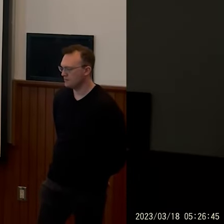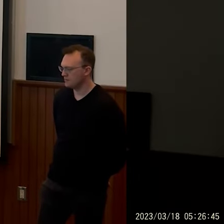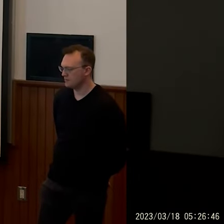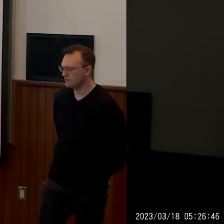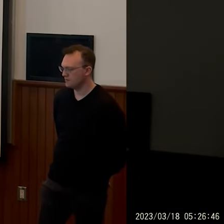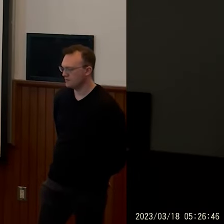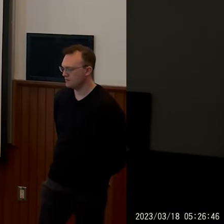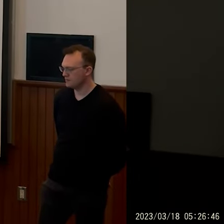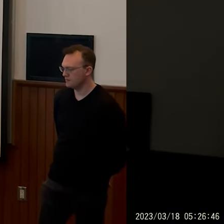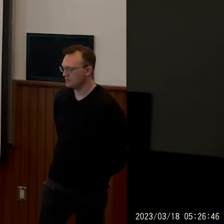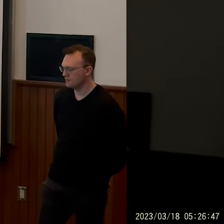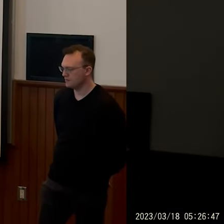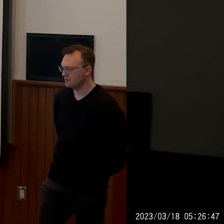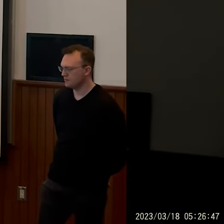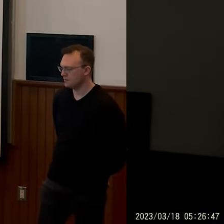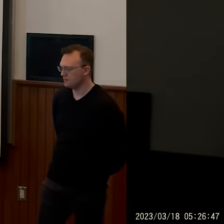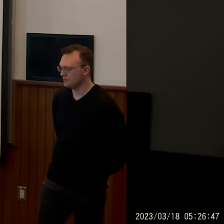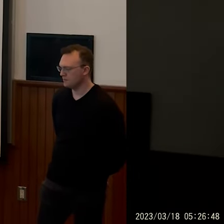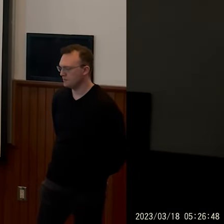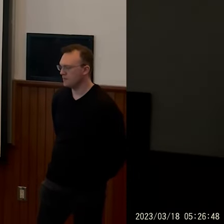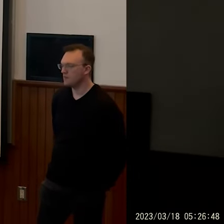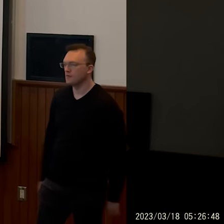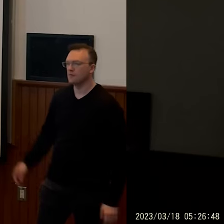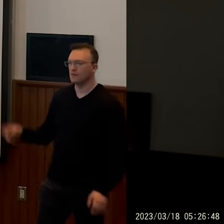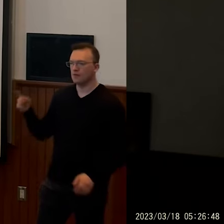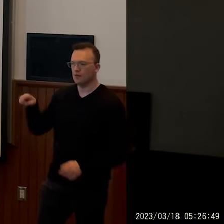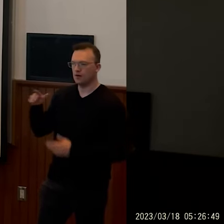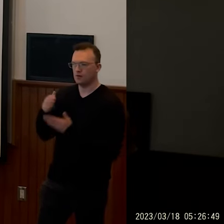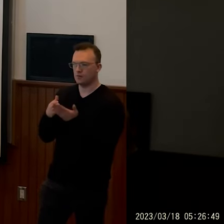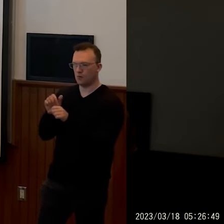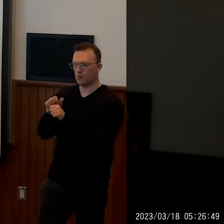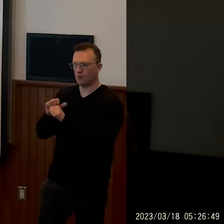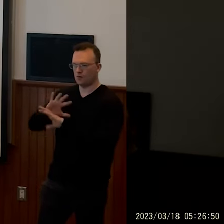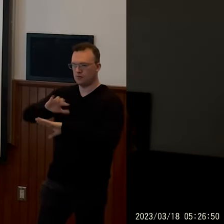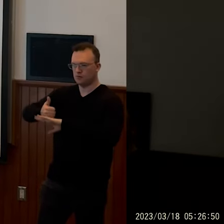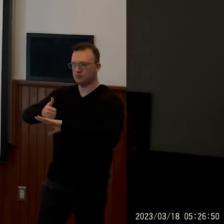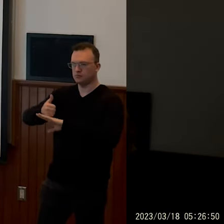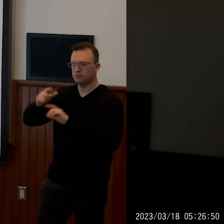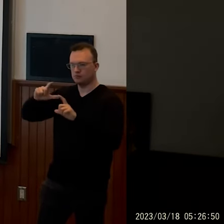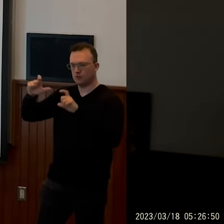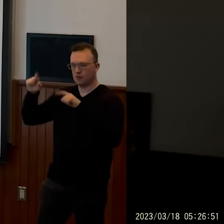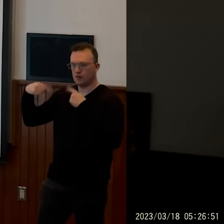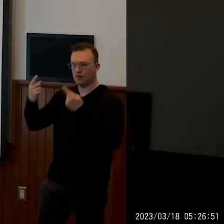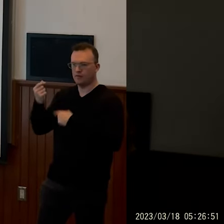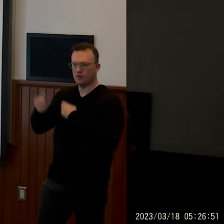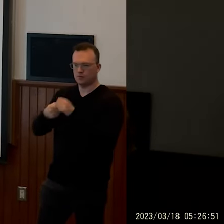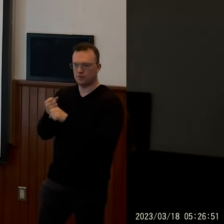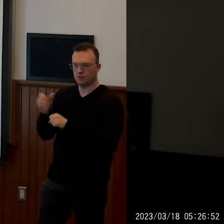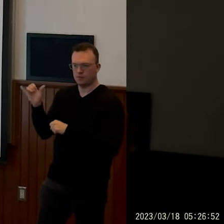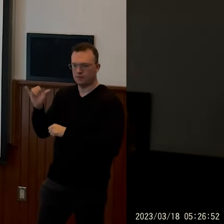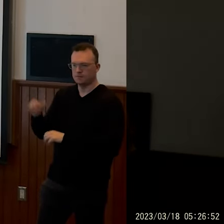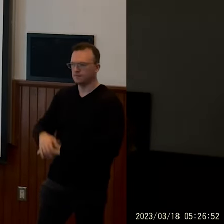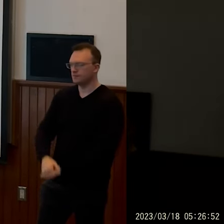And so these are some of the works I've been creating over the last few years as well.